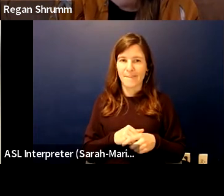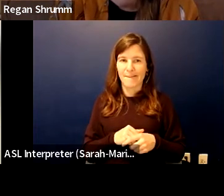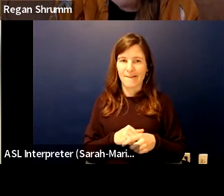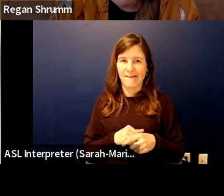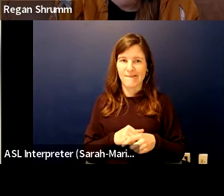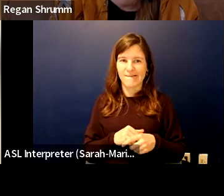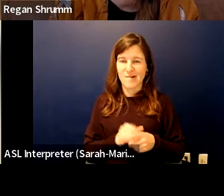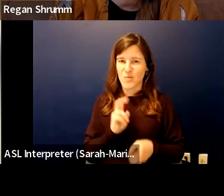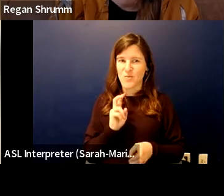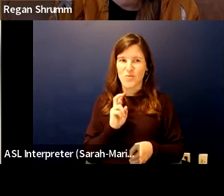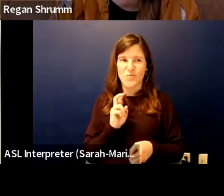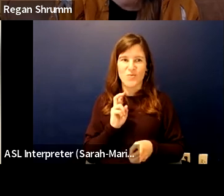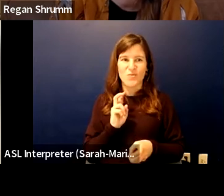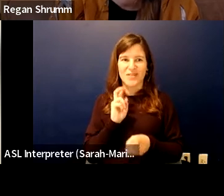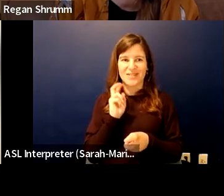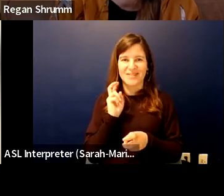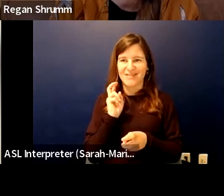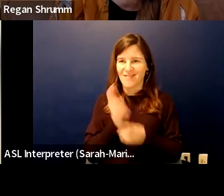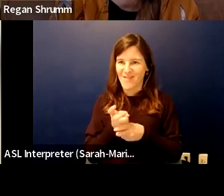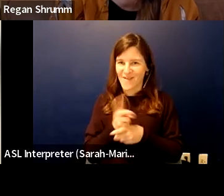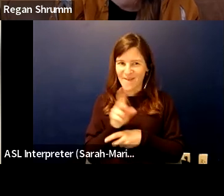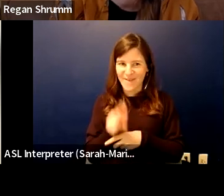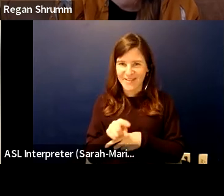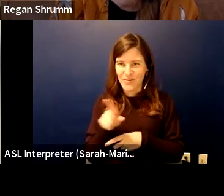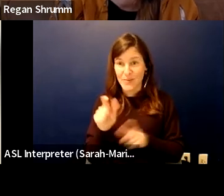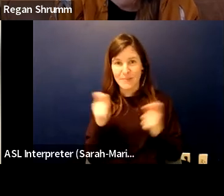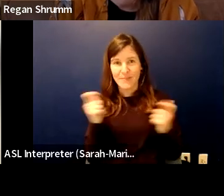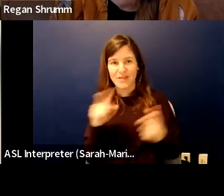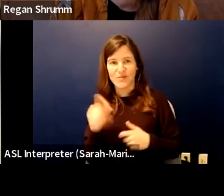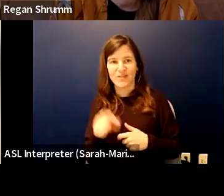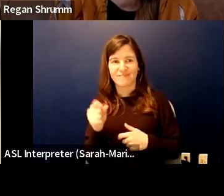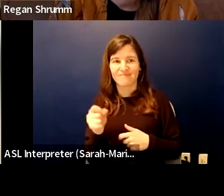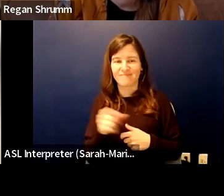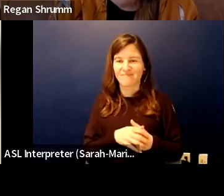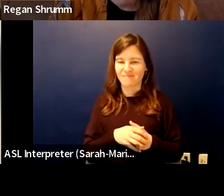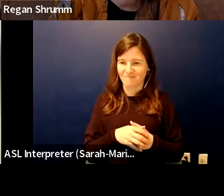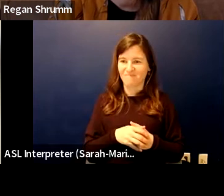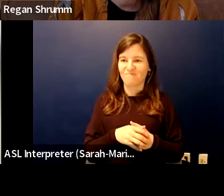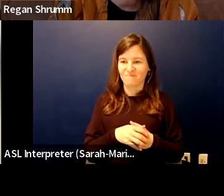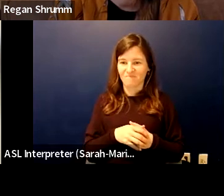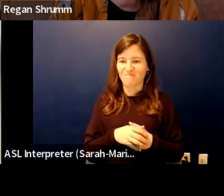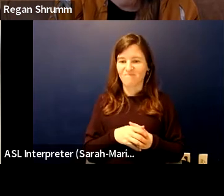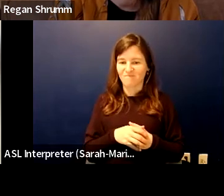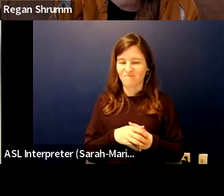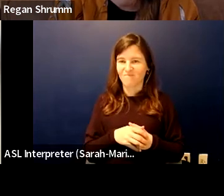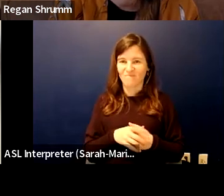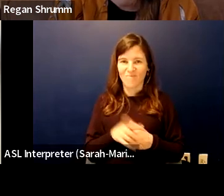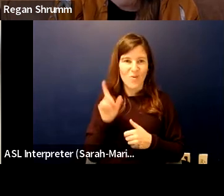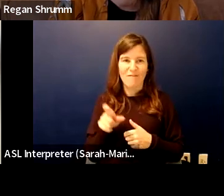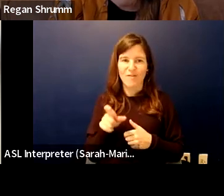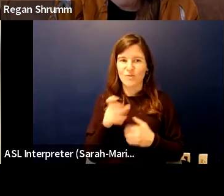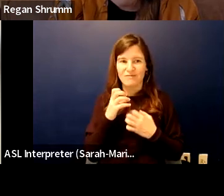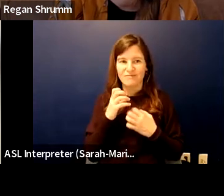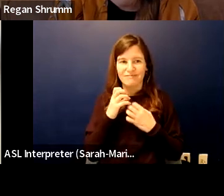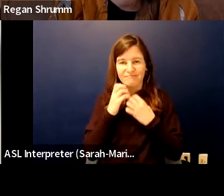It's a hard question. Yeah, those are big questions. I mean, I think we have to place value on art spaces,